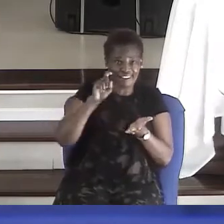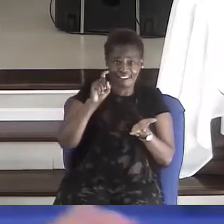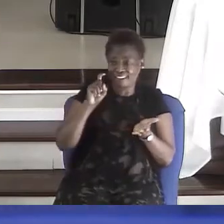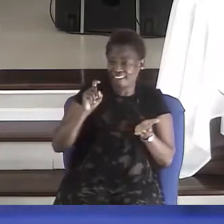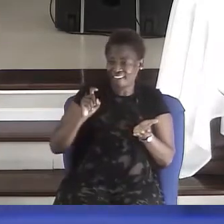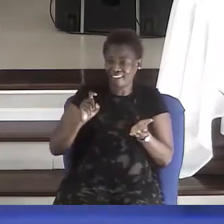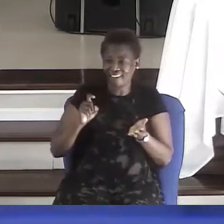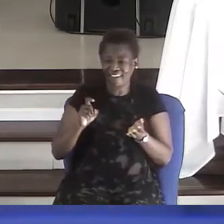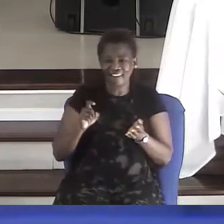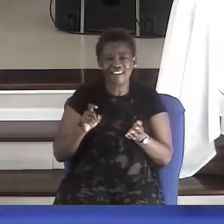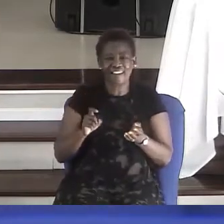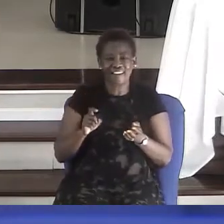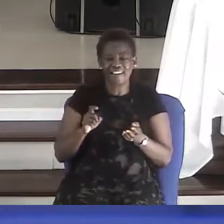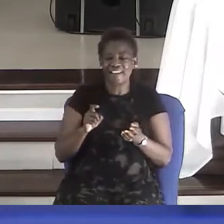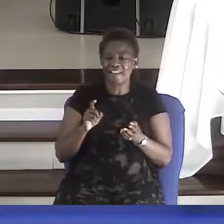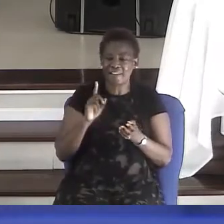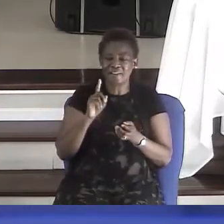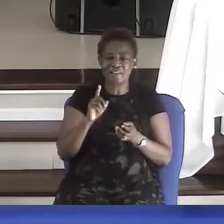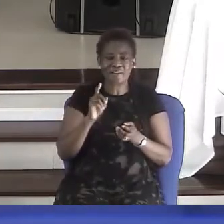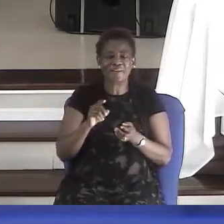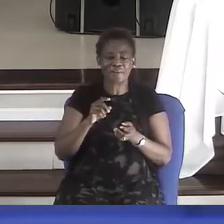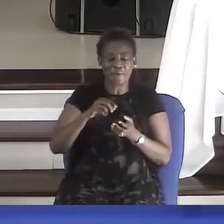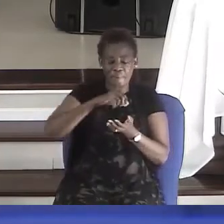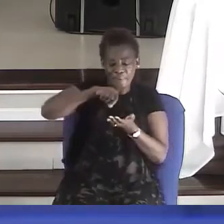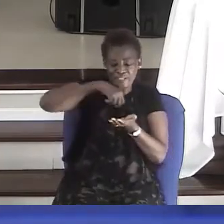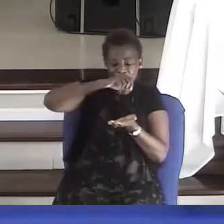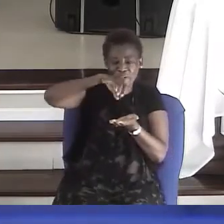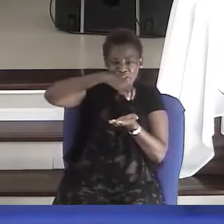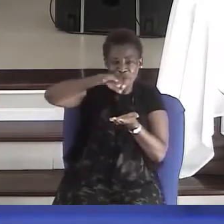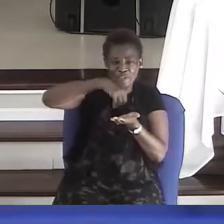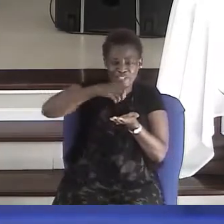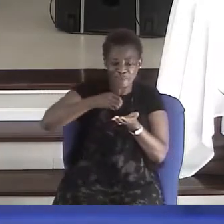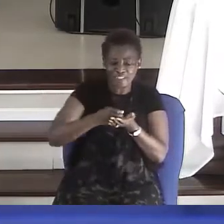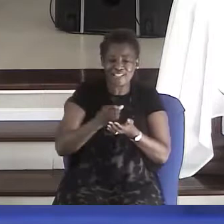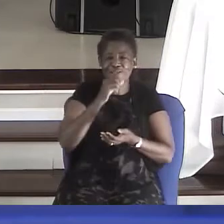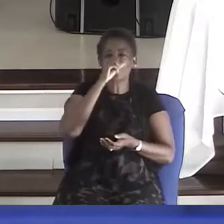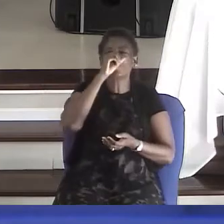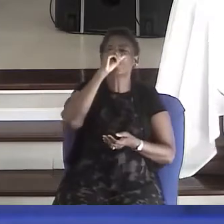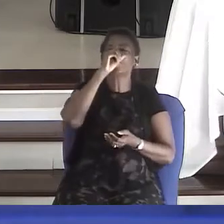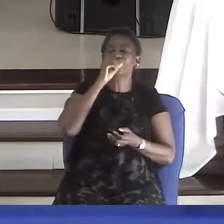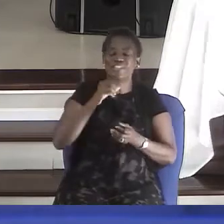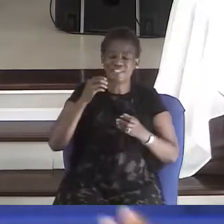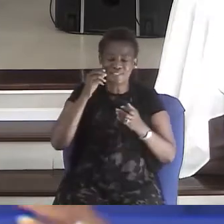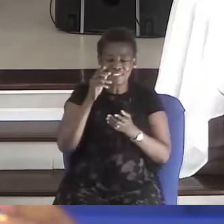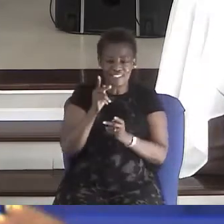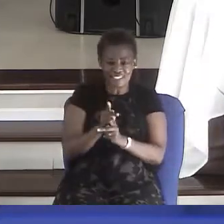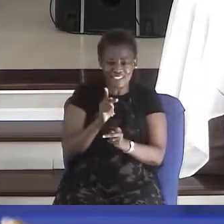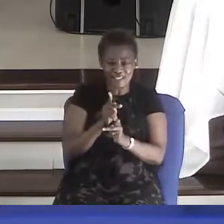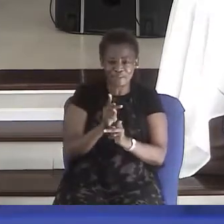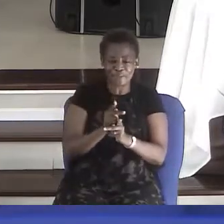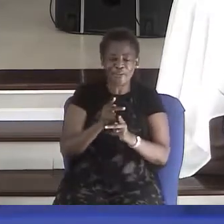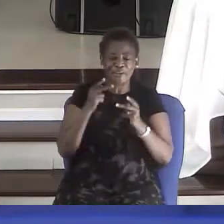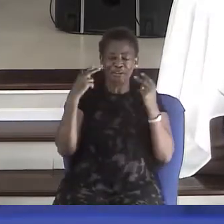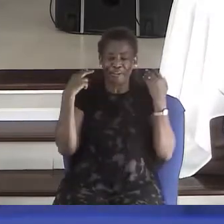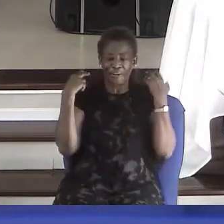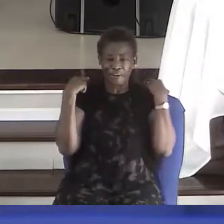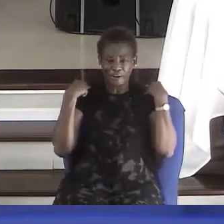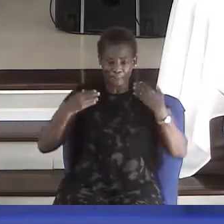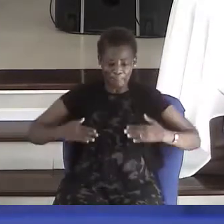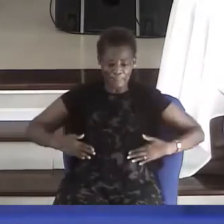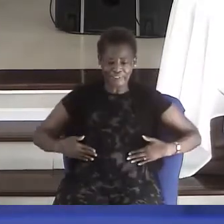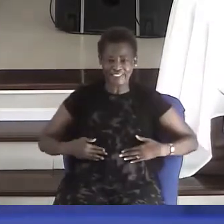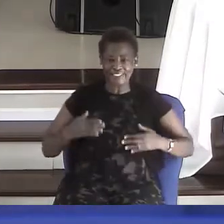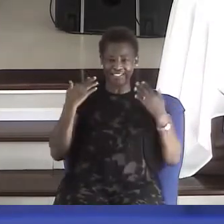To keep our bodies healthy. And I was smiling broadly while I was doing one piece of mix-up myself.